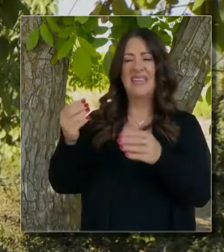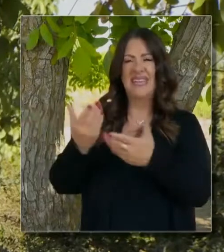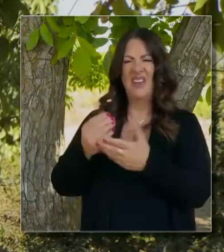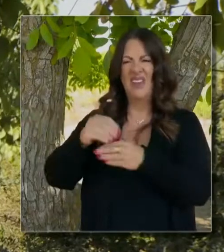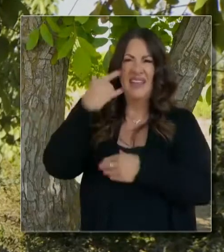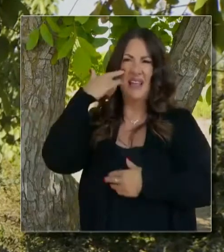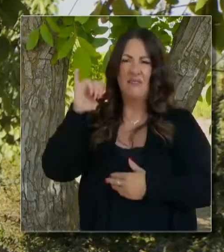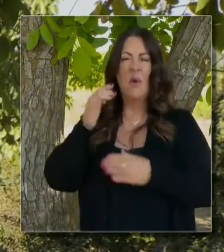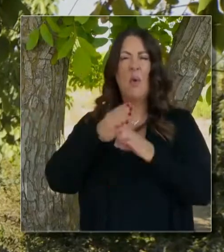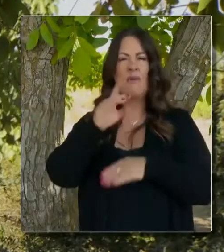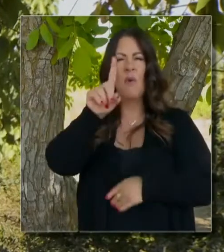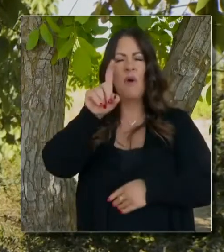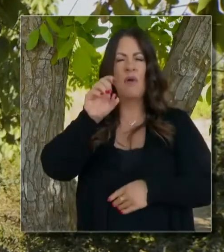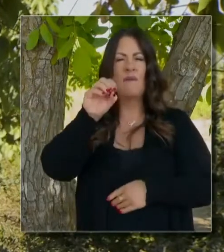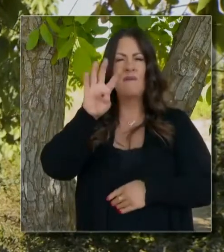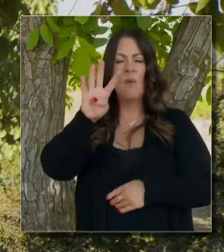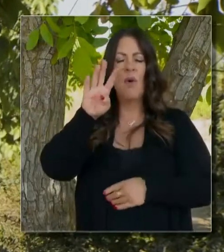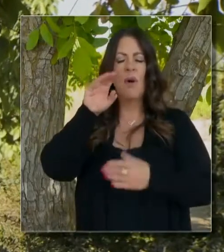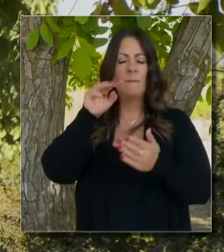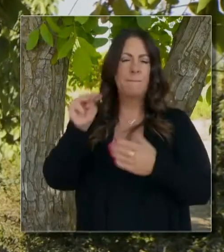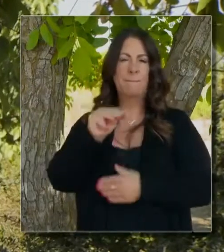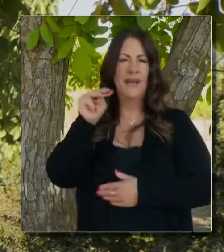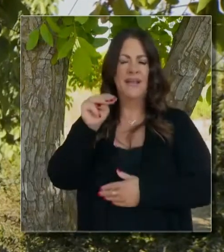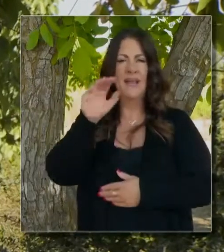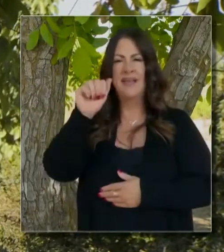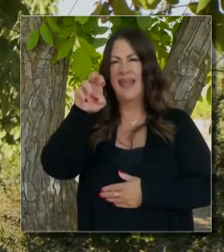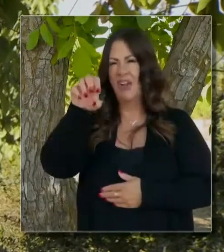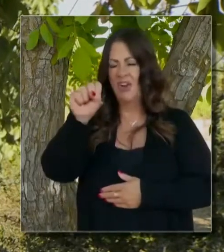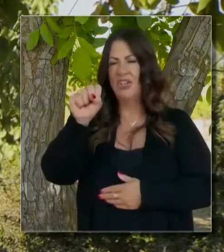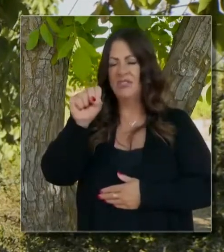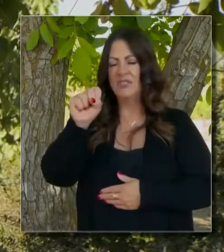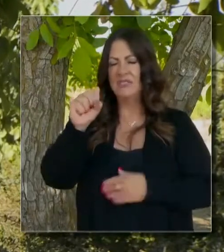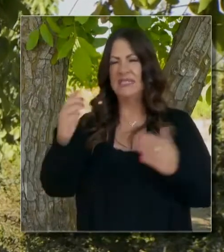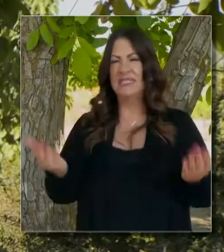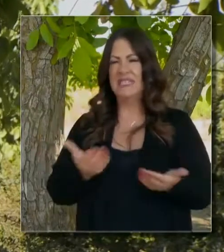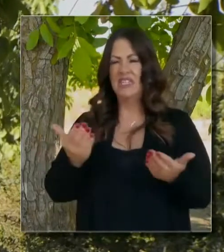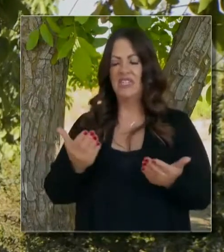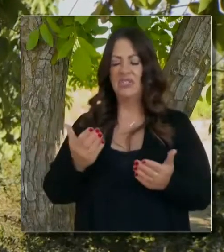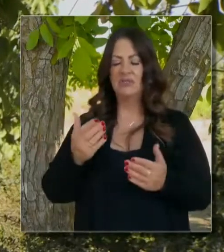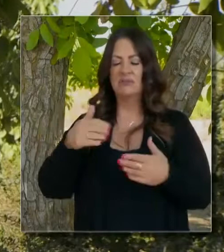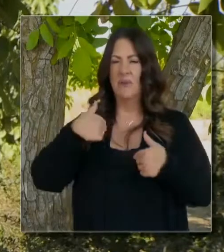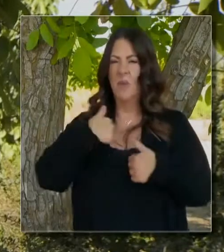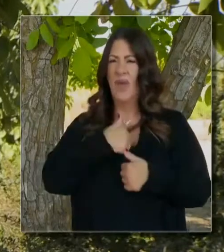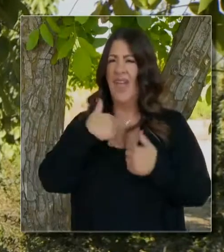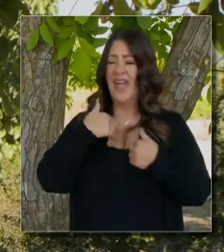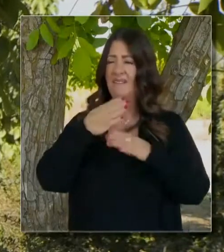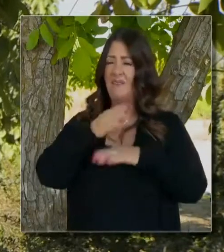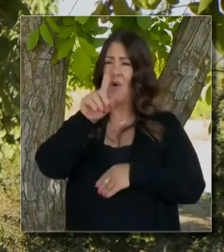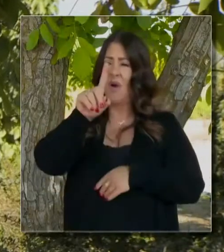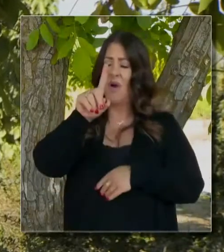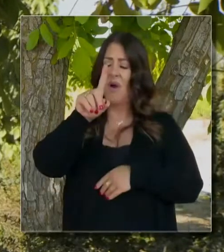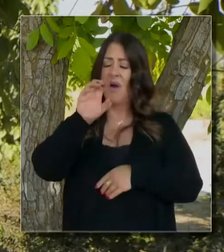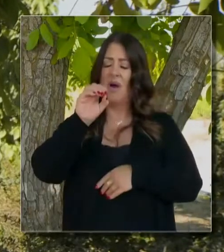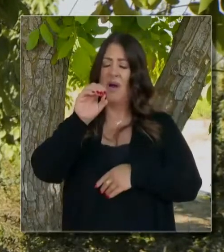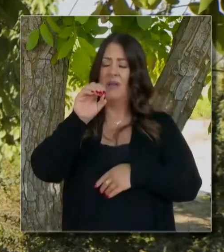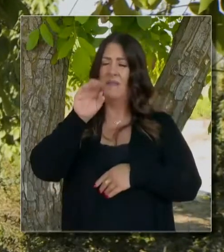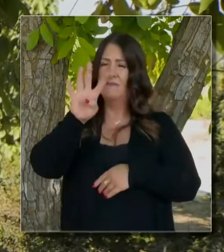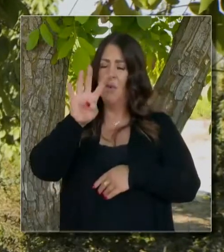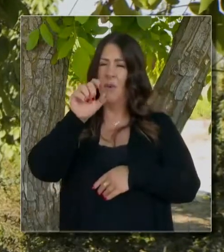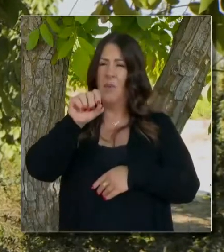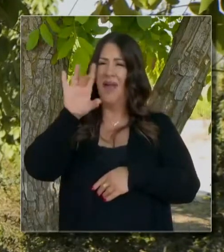about 104.8 million acres in this state. State itself, 104.8 million